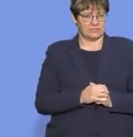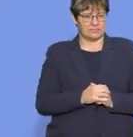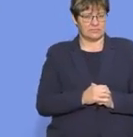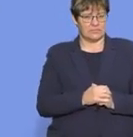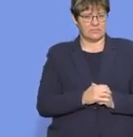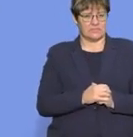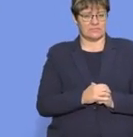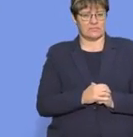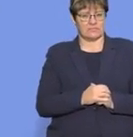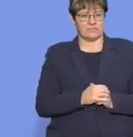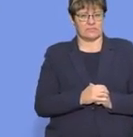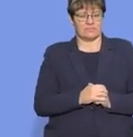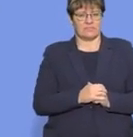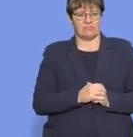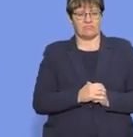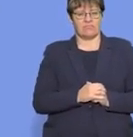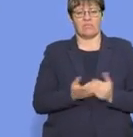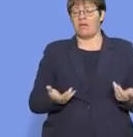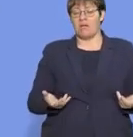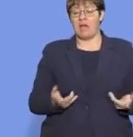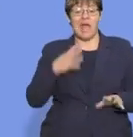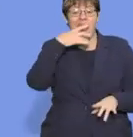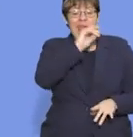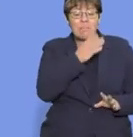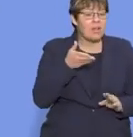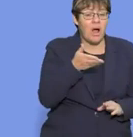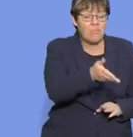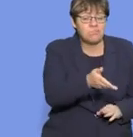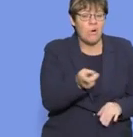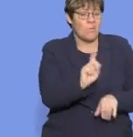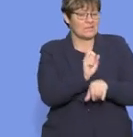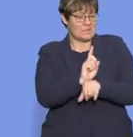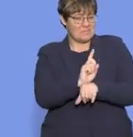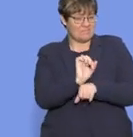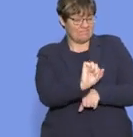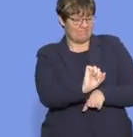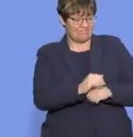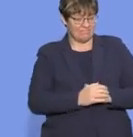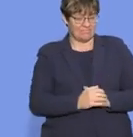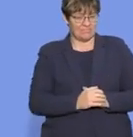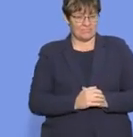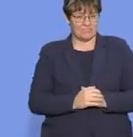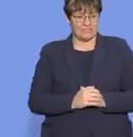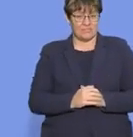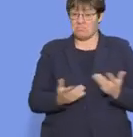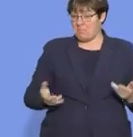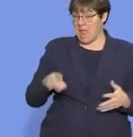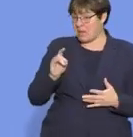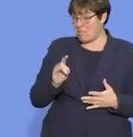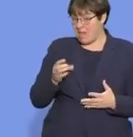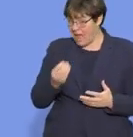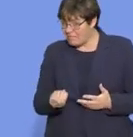at that particular time in history? What types of animals existed at that particular time, if